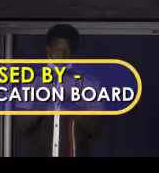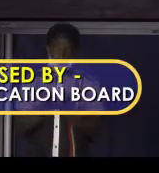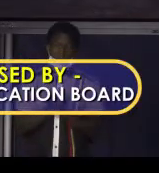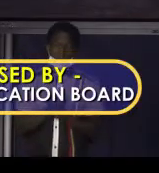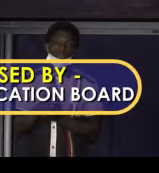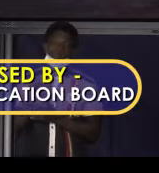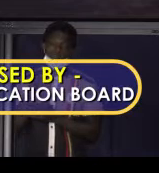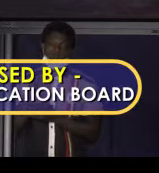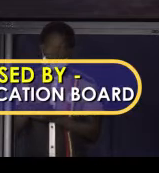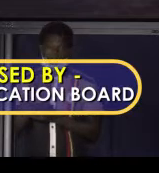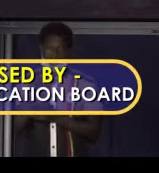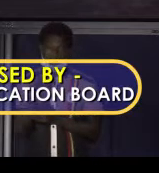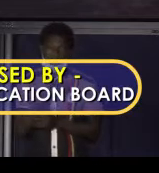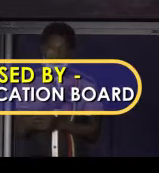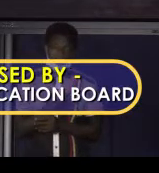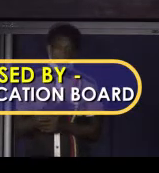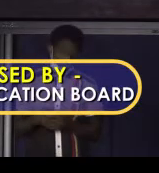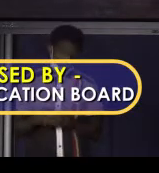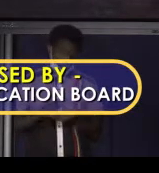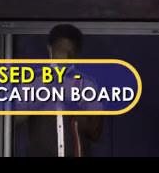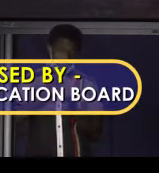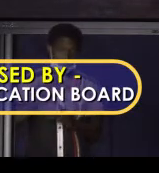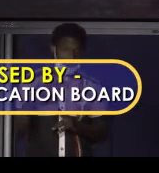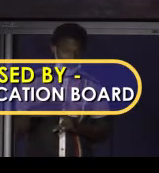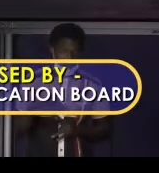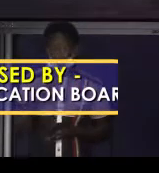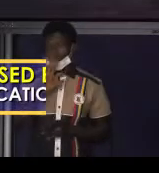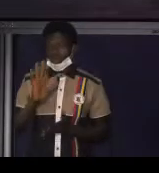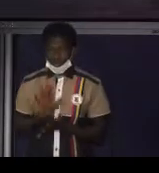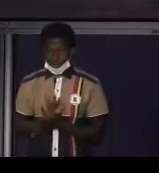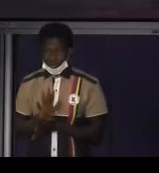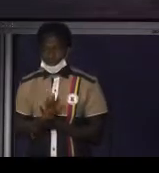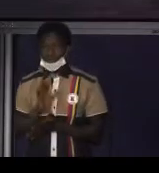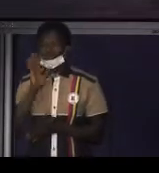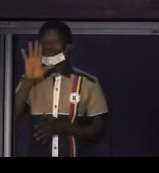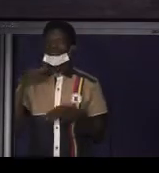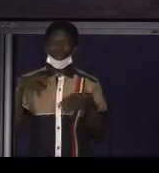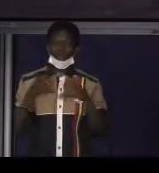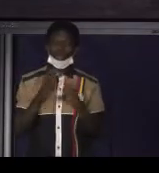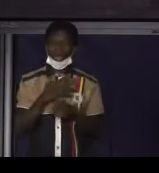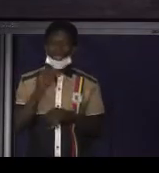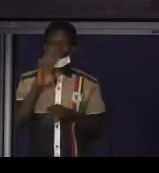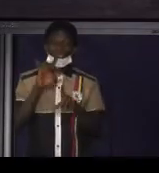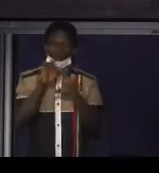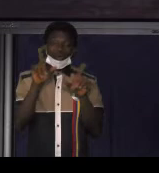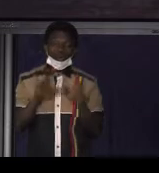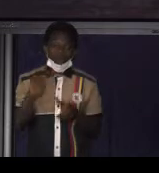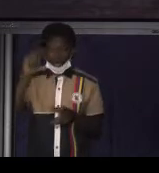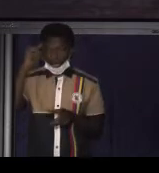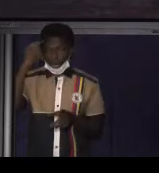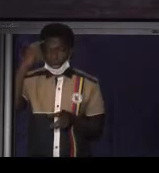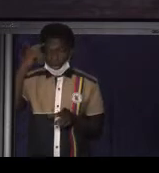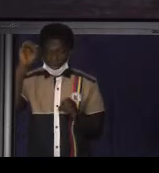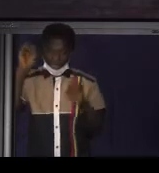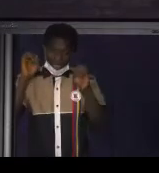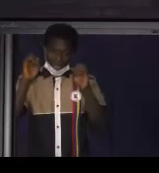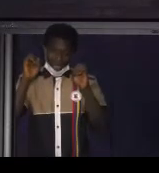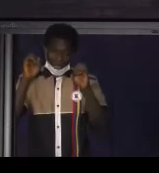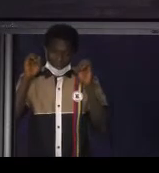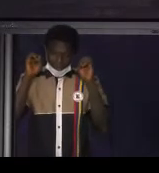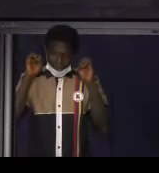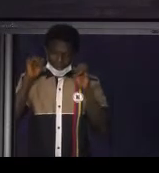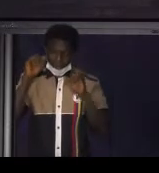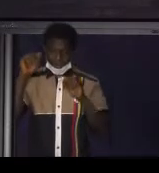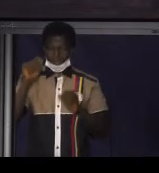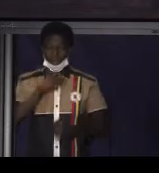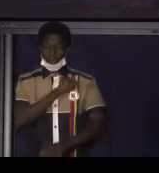submit promptly, and indicate your name, your school, your class, and your local government